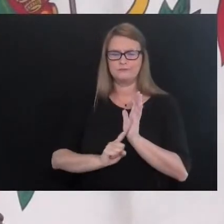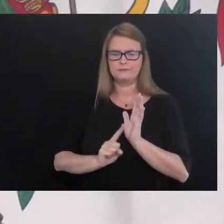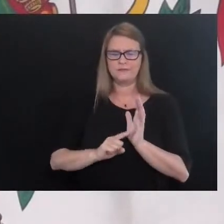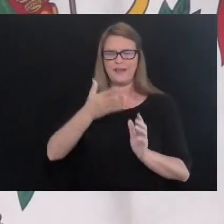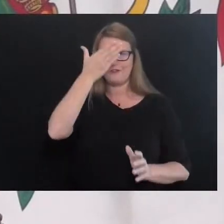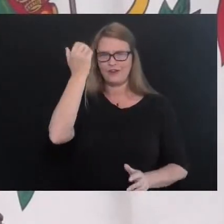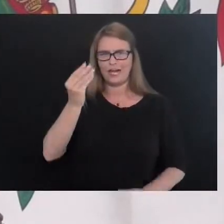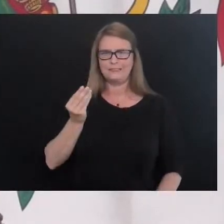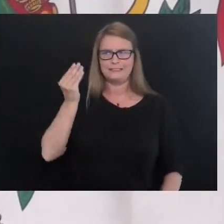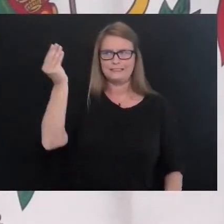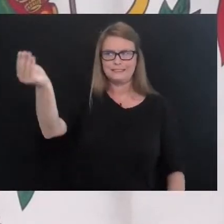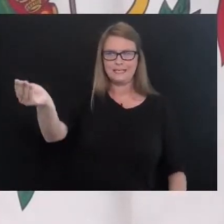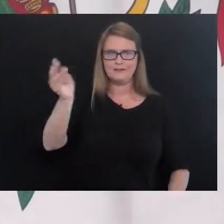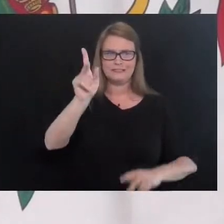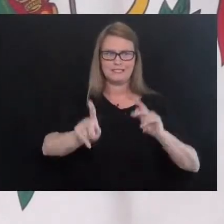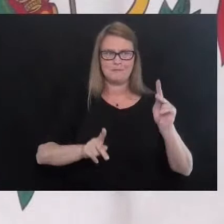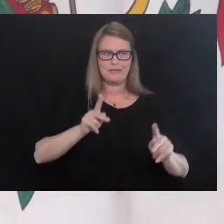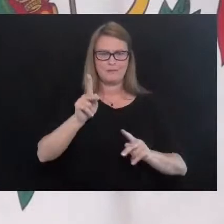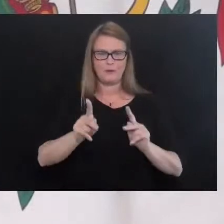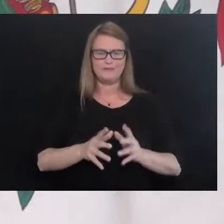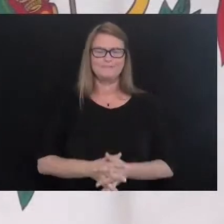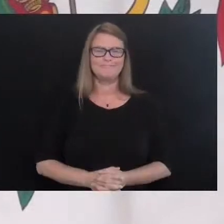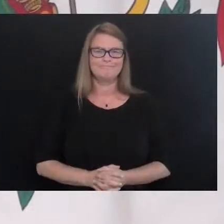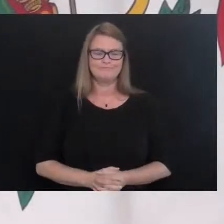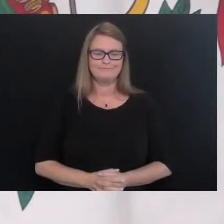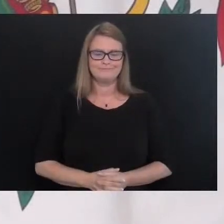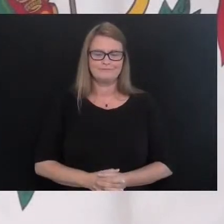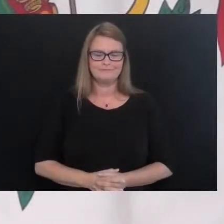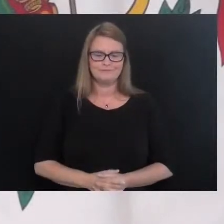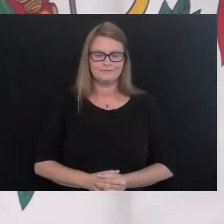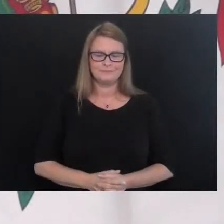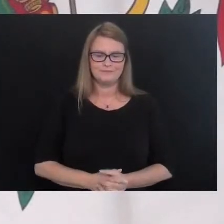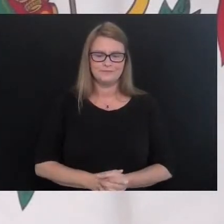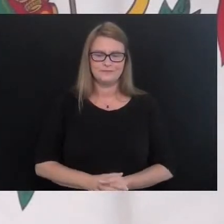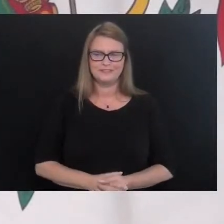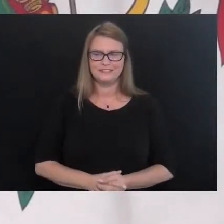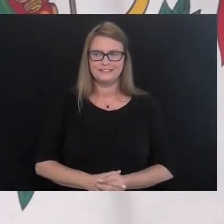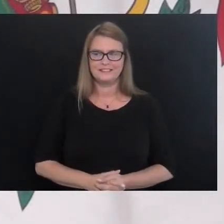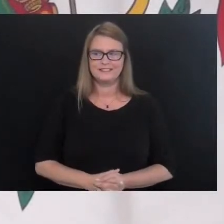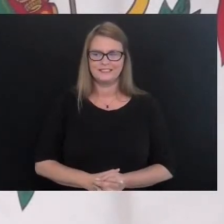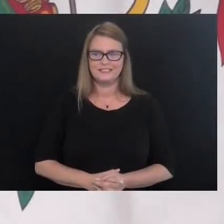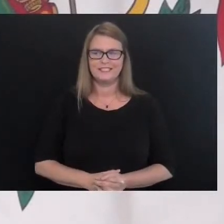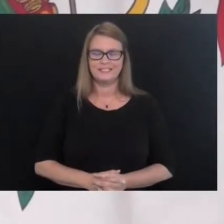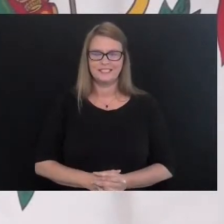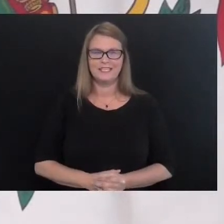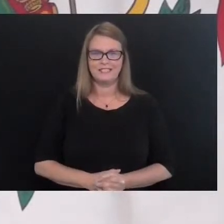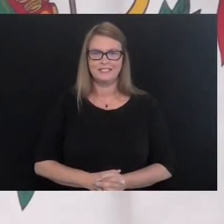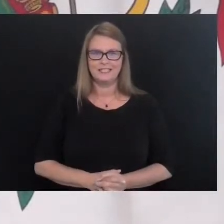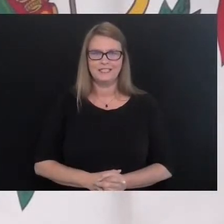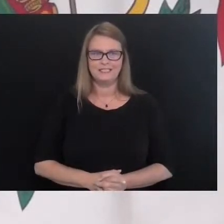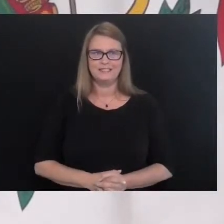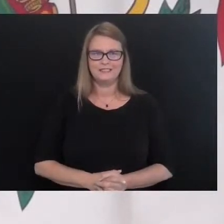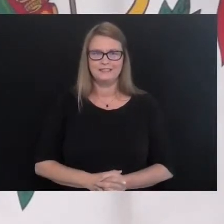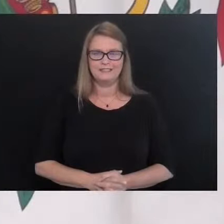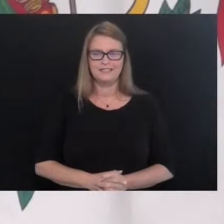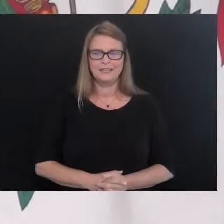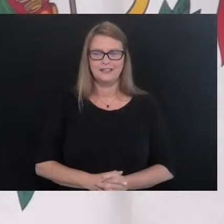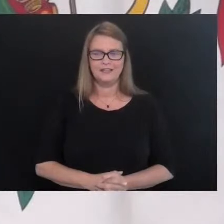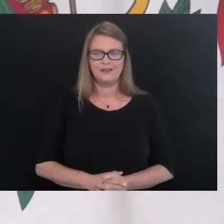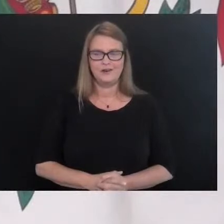to our people here. And so, nevertheless, get this thing turned off.